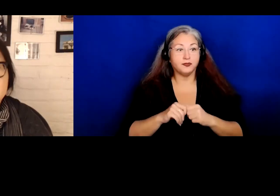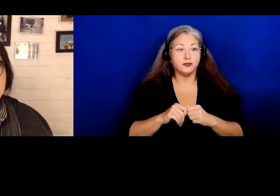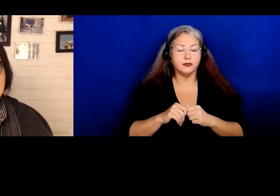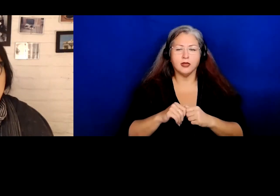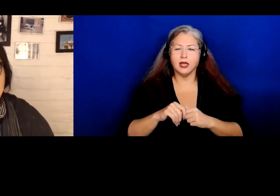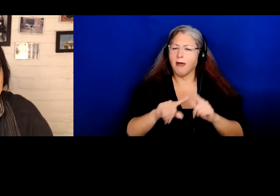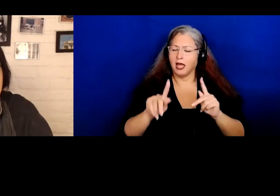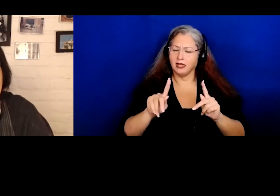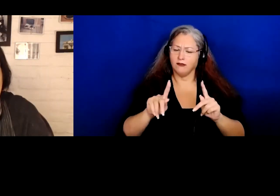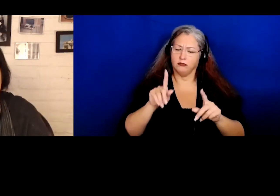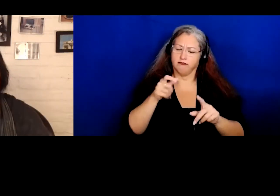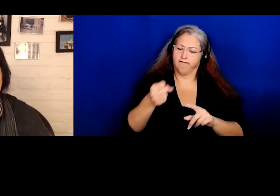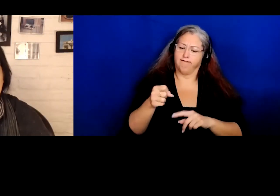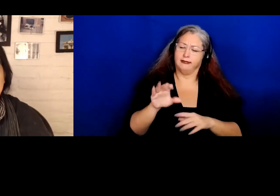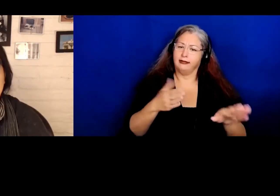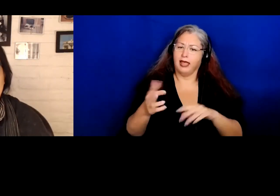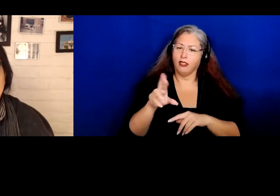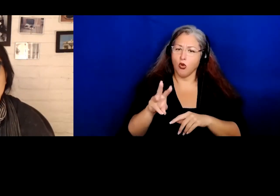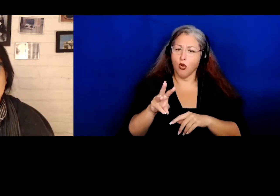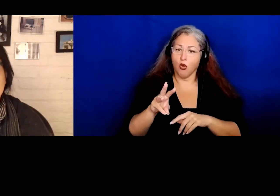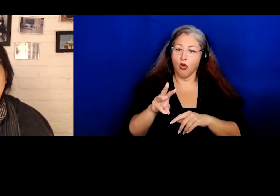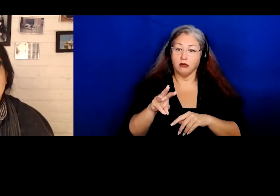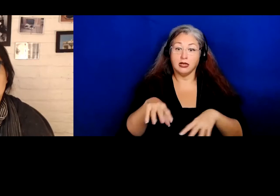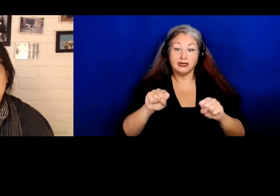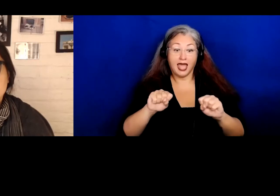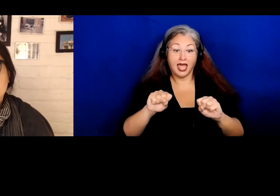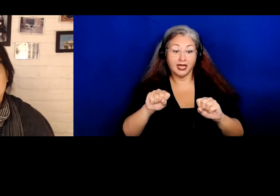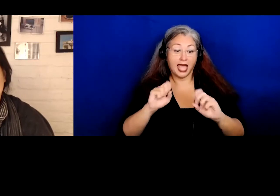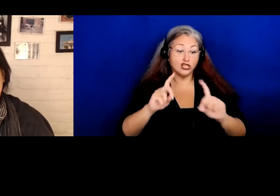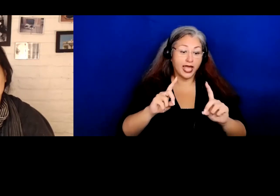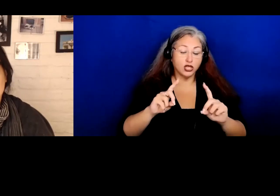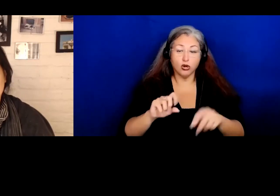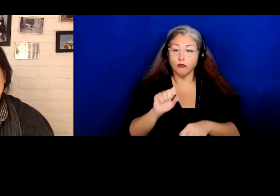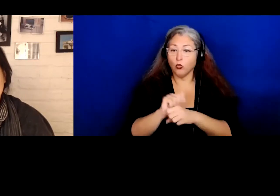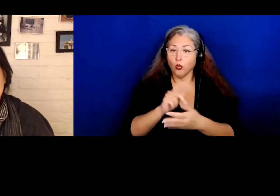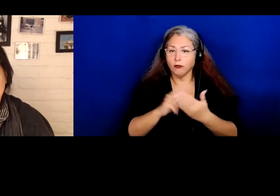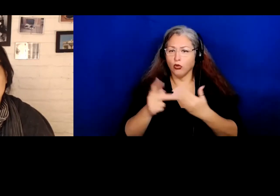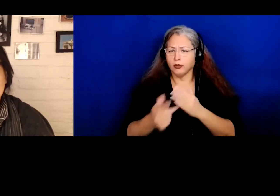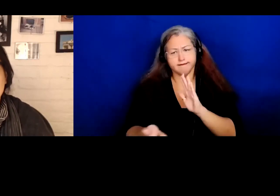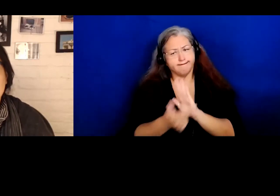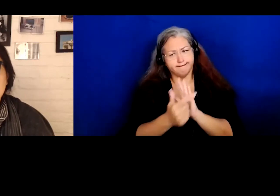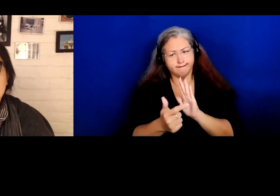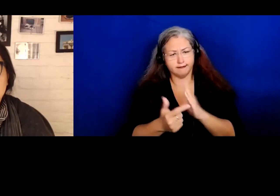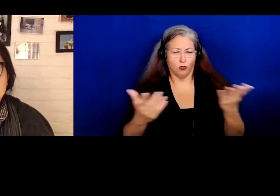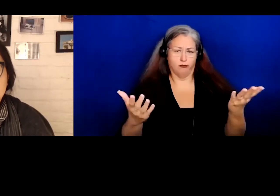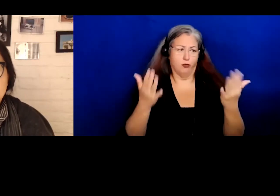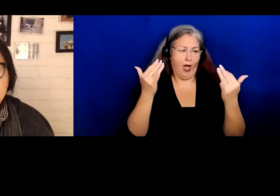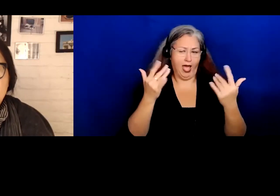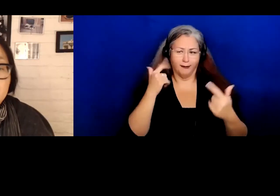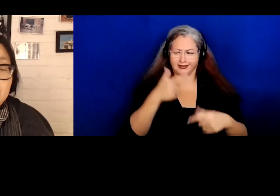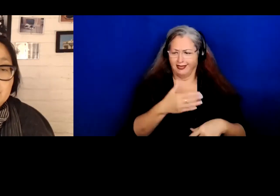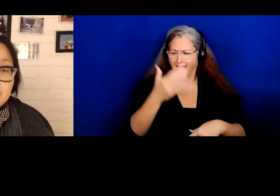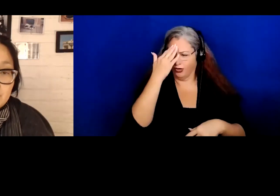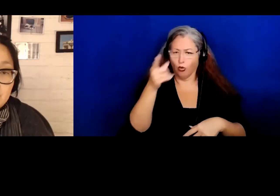People on death row aren't allowed to enroll in educational or vocational programs. This is because they're understood